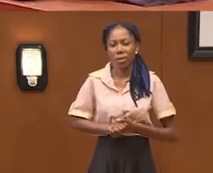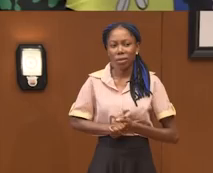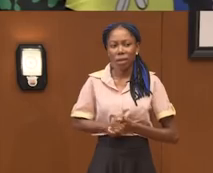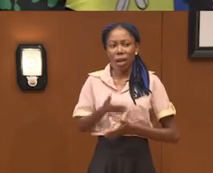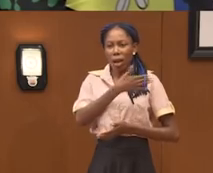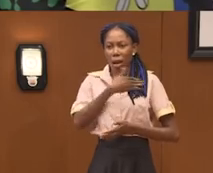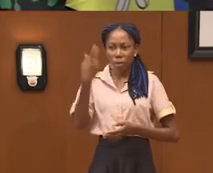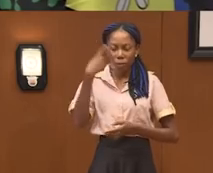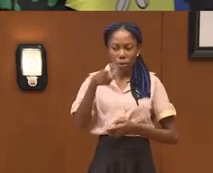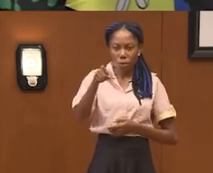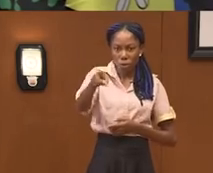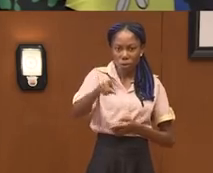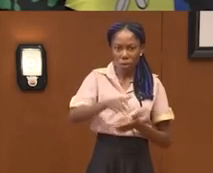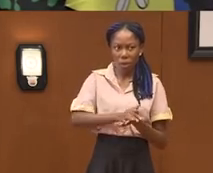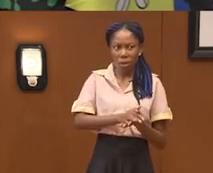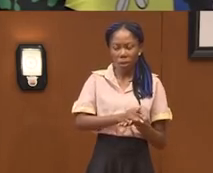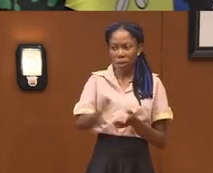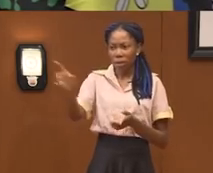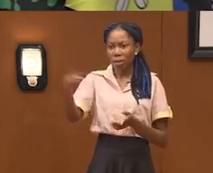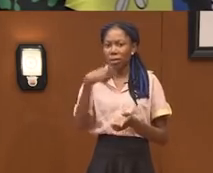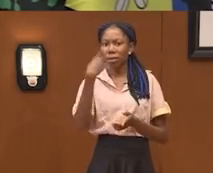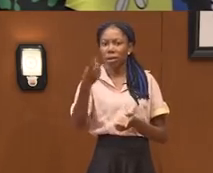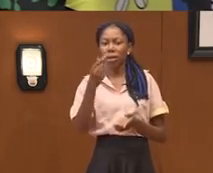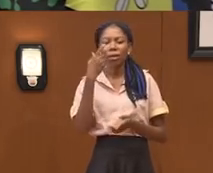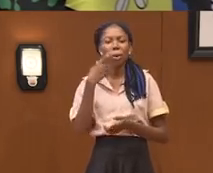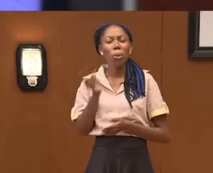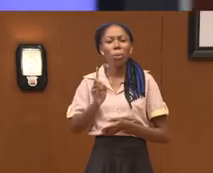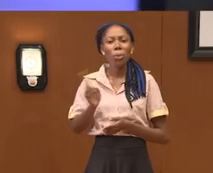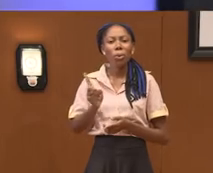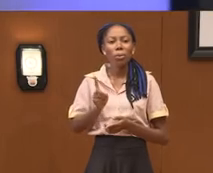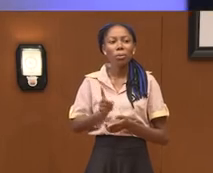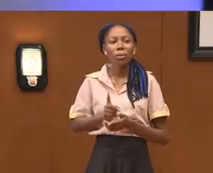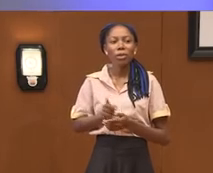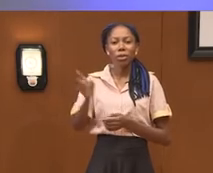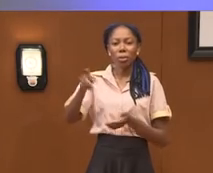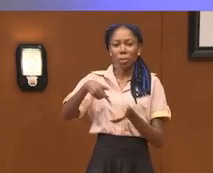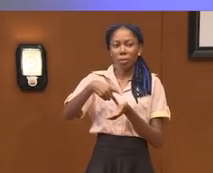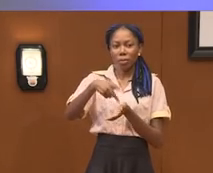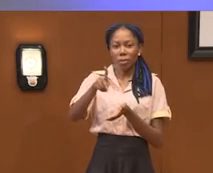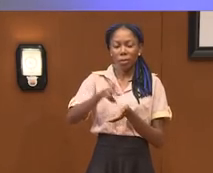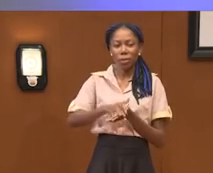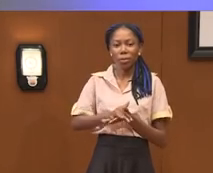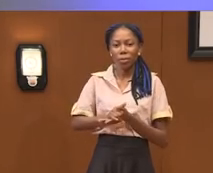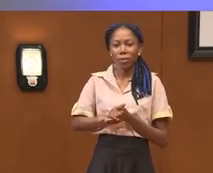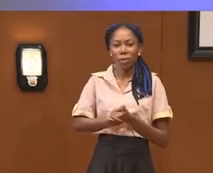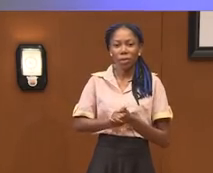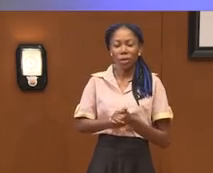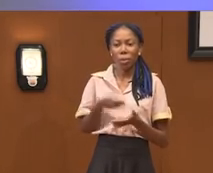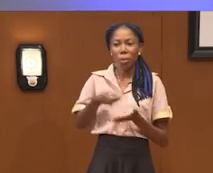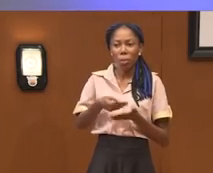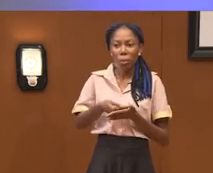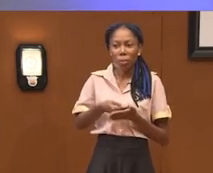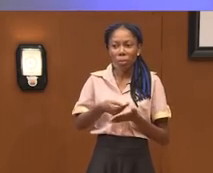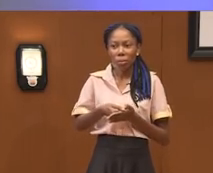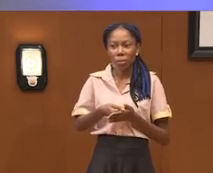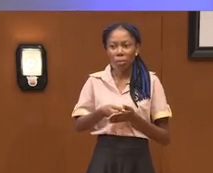And for you, he said he gave you one. Where? Which filling station or where did you say? Conway. Did you collect money there?